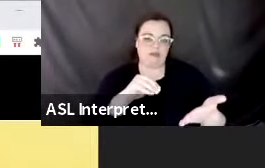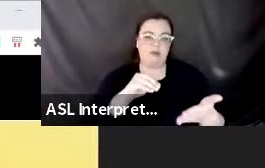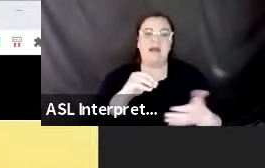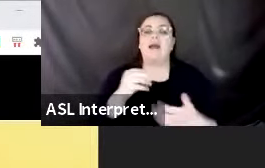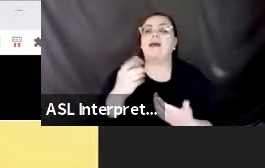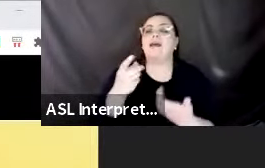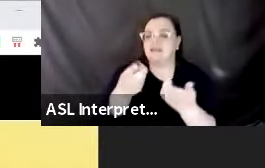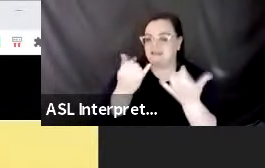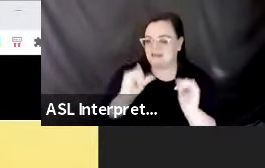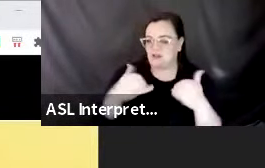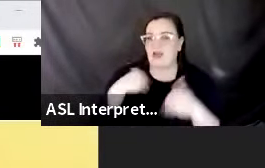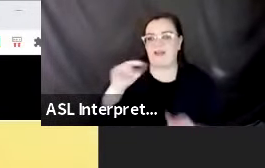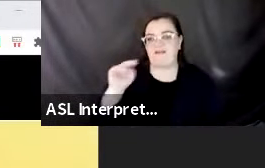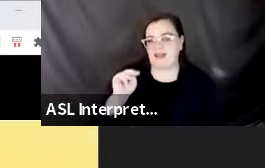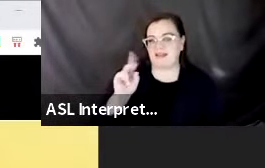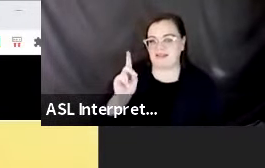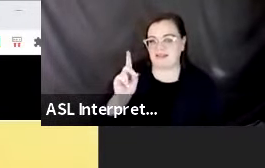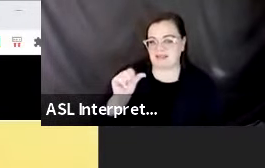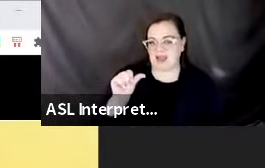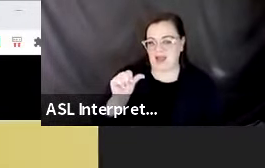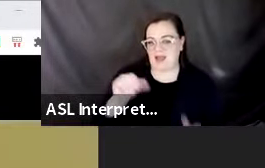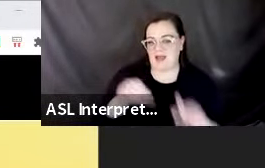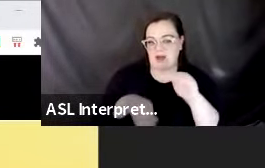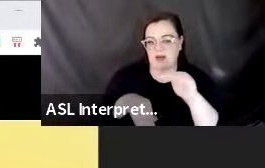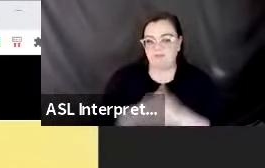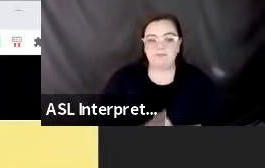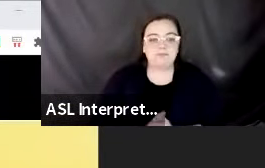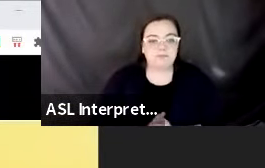this contract as well.